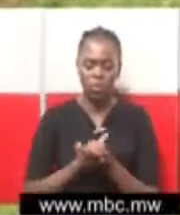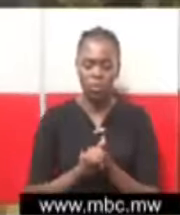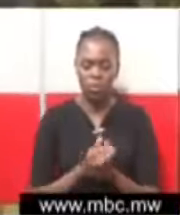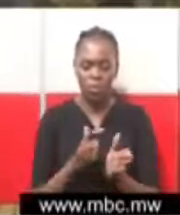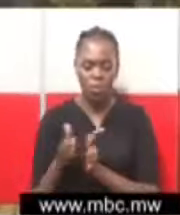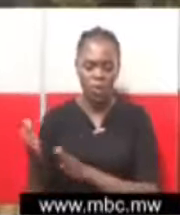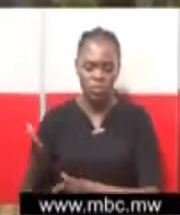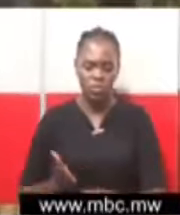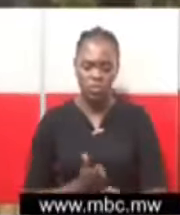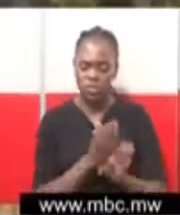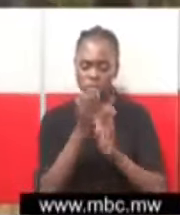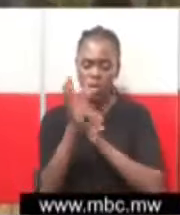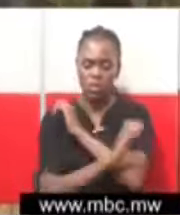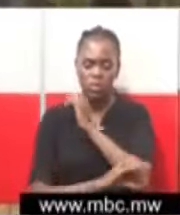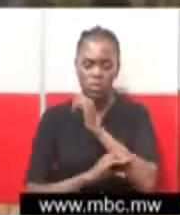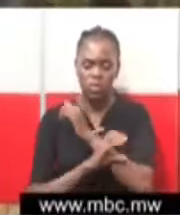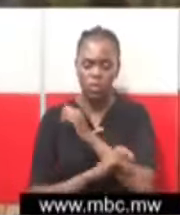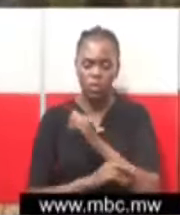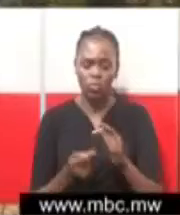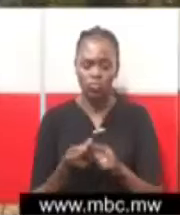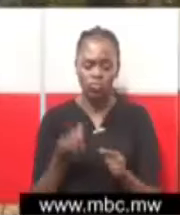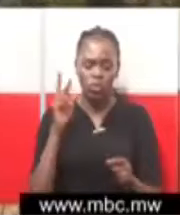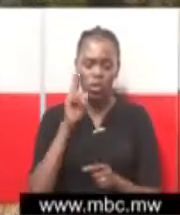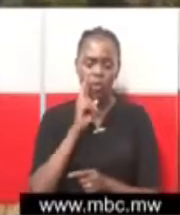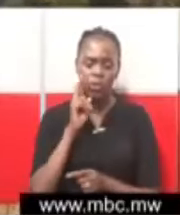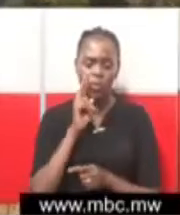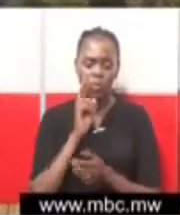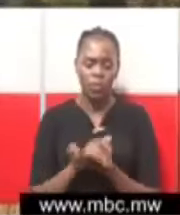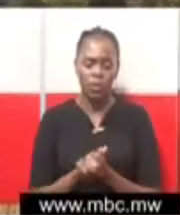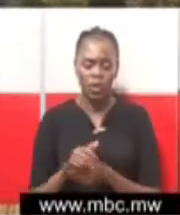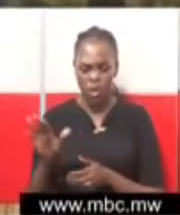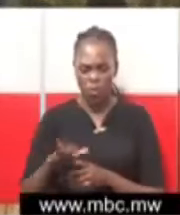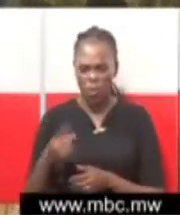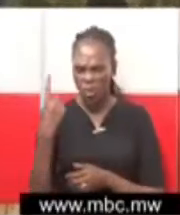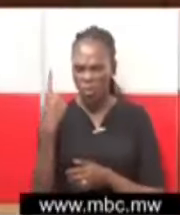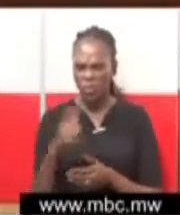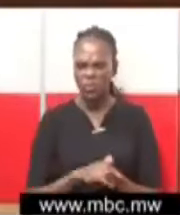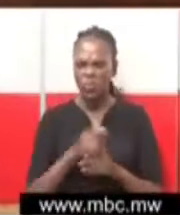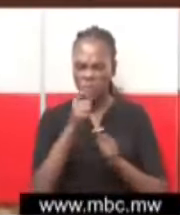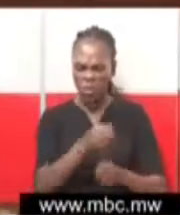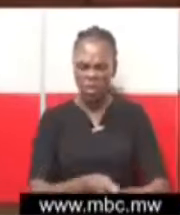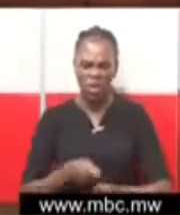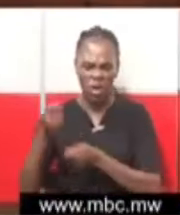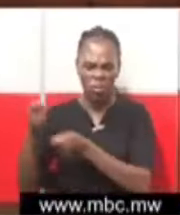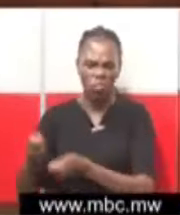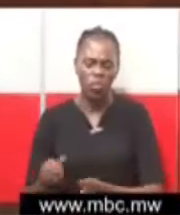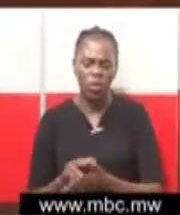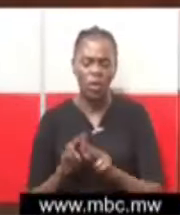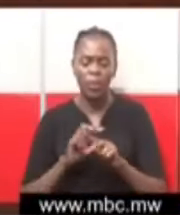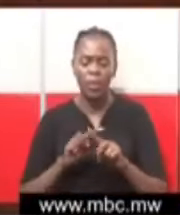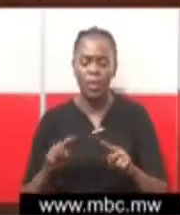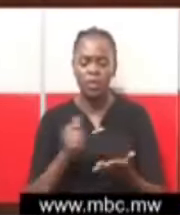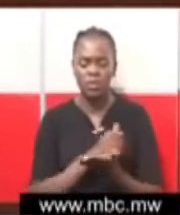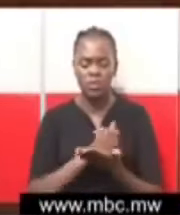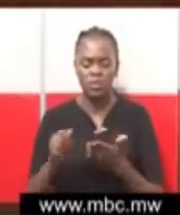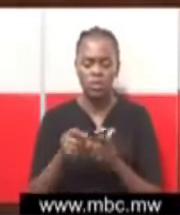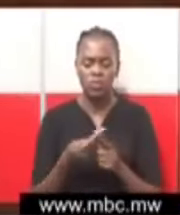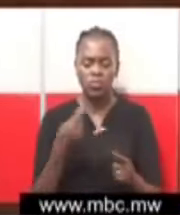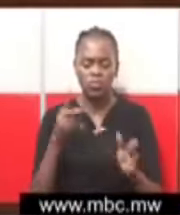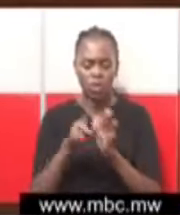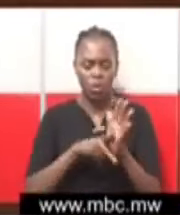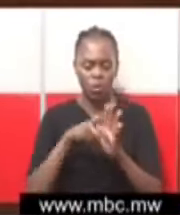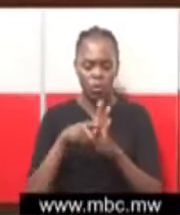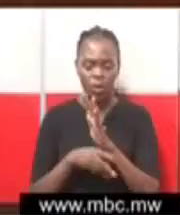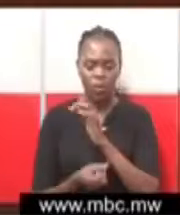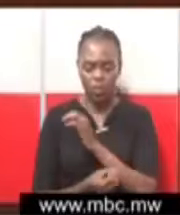country. Mpompa in Rumpi district is one of the areas where farmers have benefited from the project, as